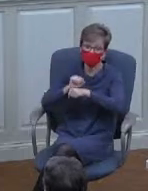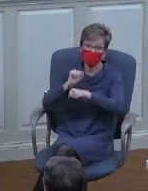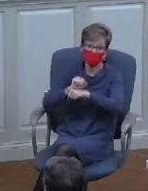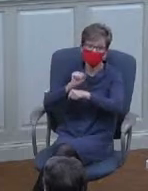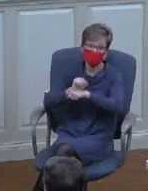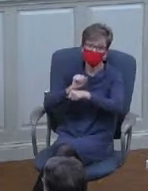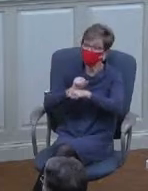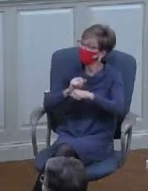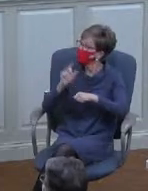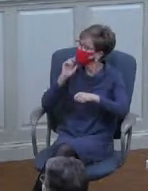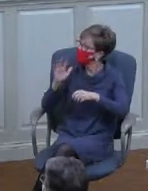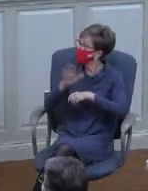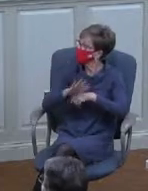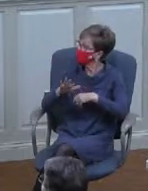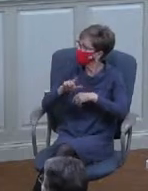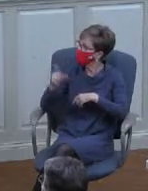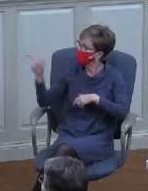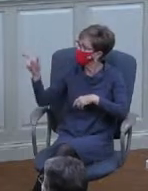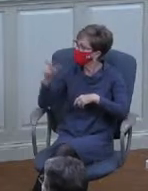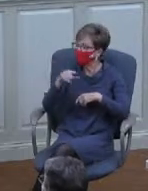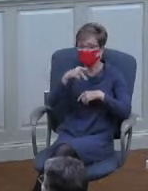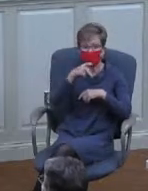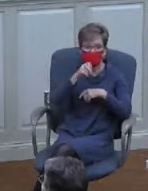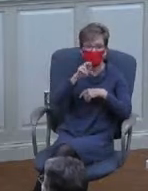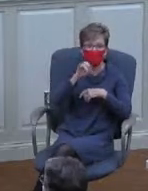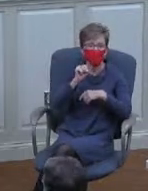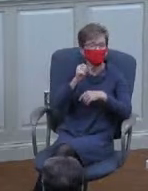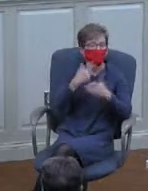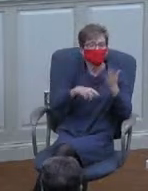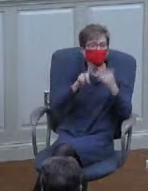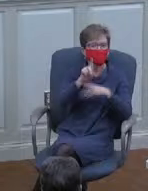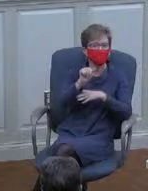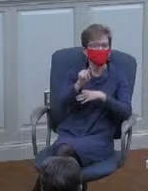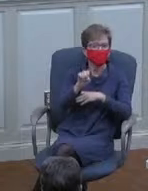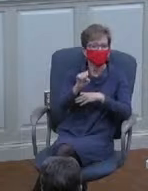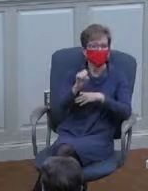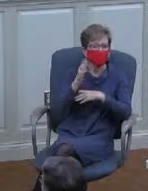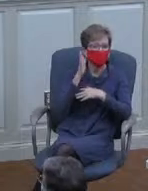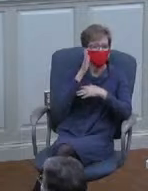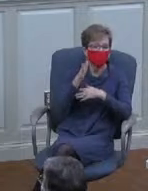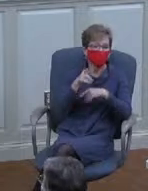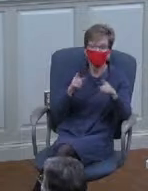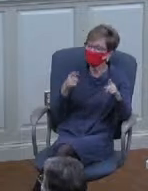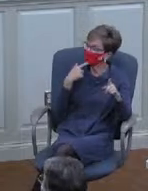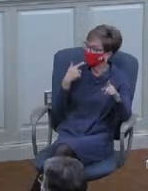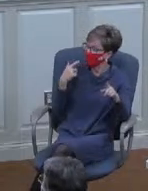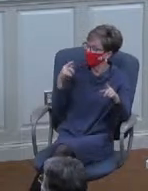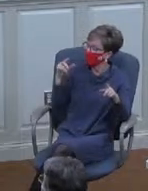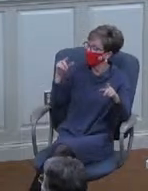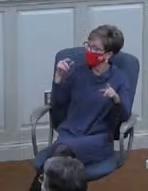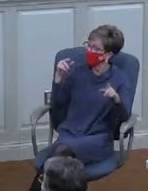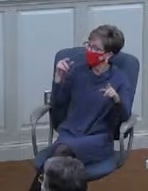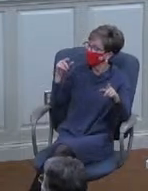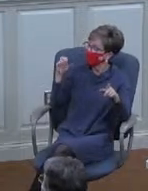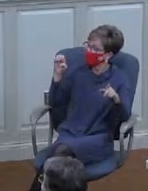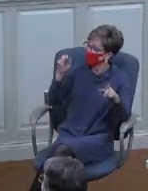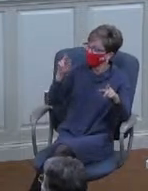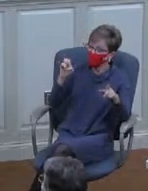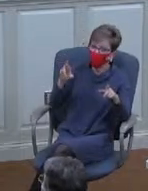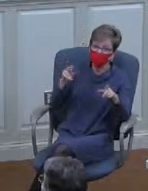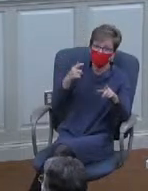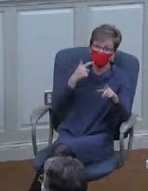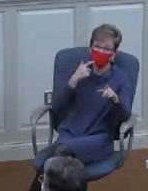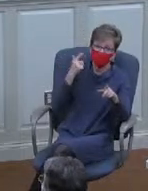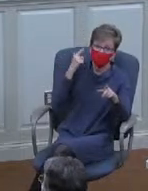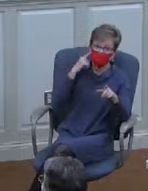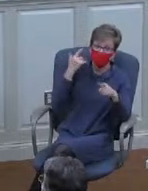crossing in the vicinity. So Do you have a date when that'll happen? last I heard, Yeah. I heard they were scheduled